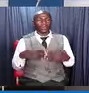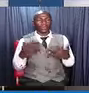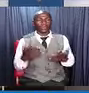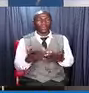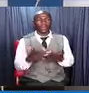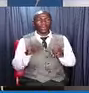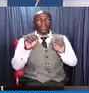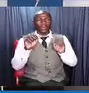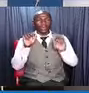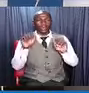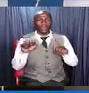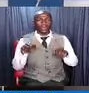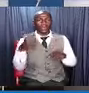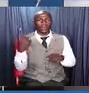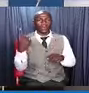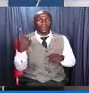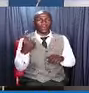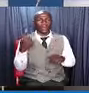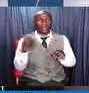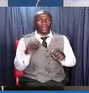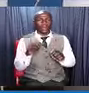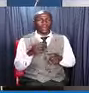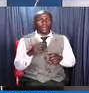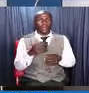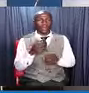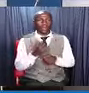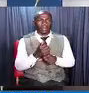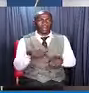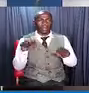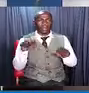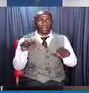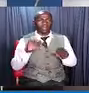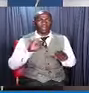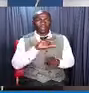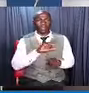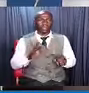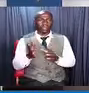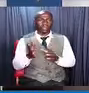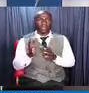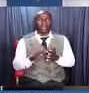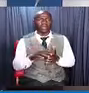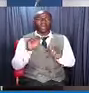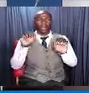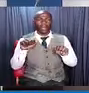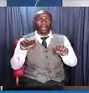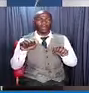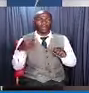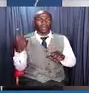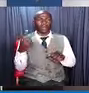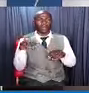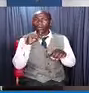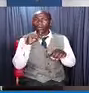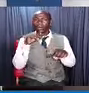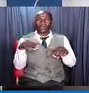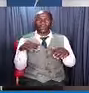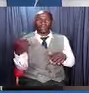Hallelujah. Na hatuwezi wenyewe. And we cannot be able to do it on our own. The one who enables us Bwana Yesu. Is the Lord Jesus. Hatuwezi wenyewe. We cannot do it on our own.